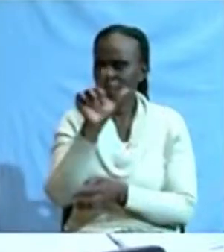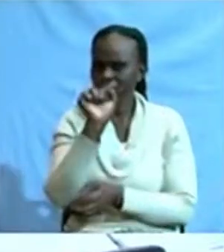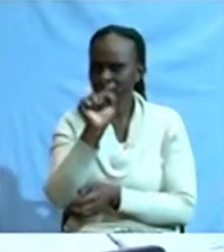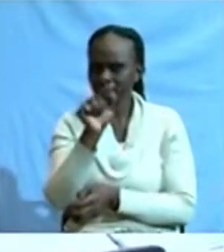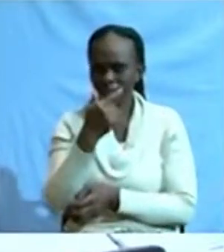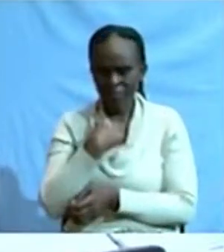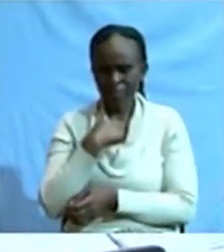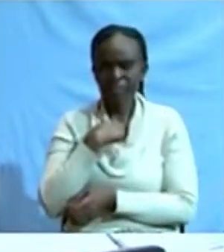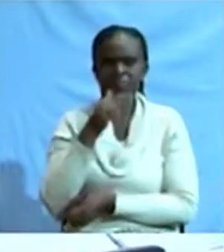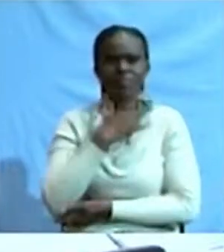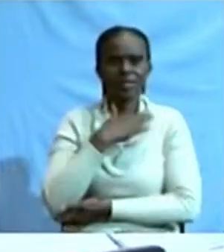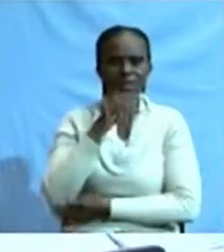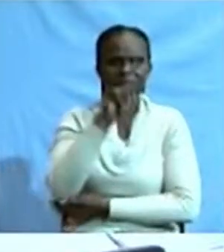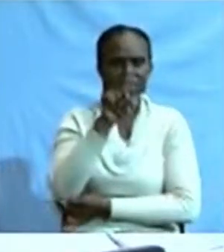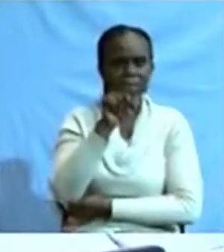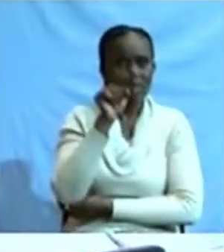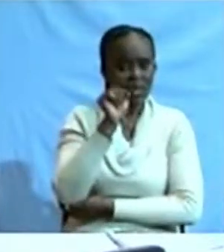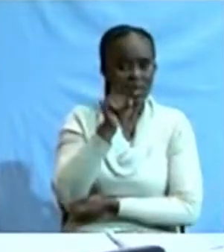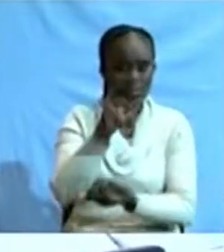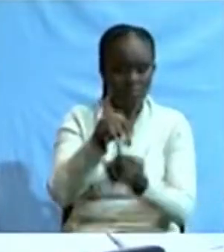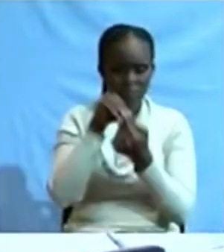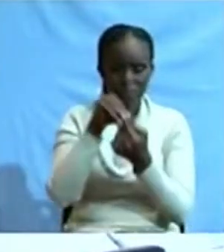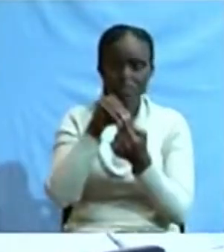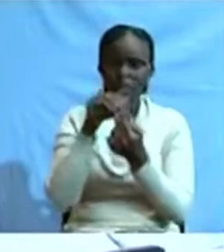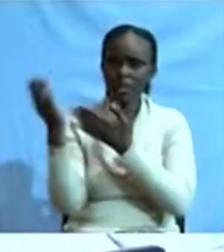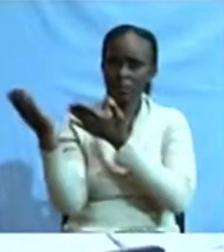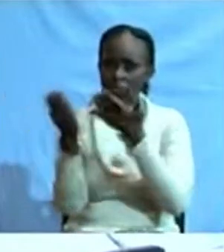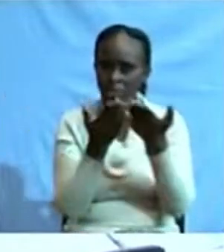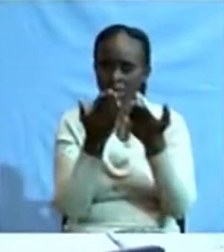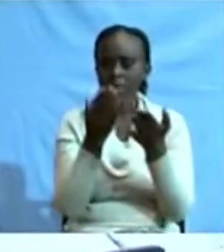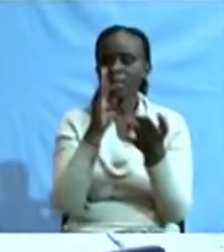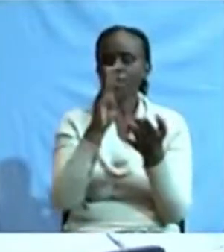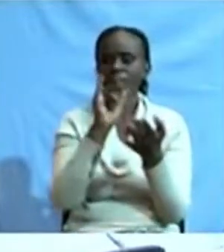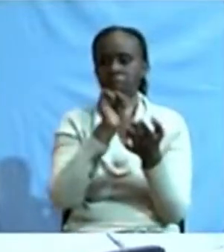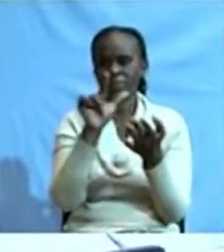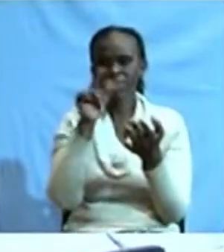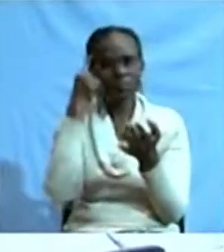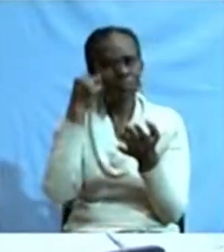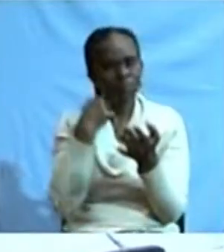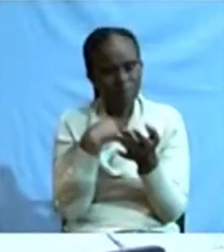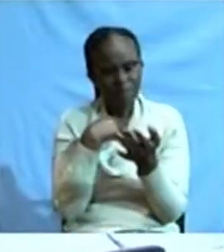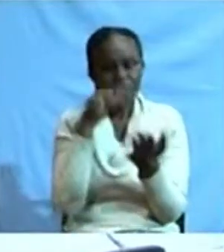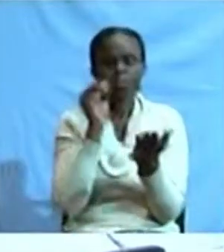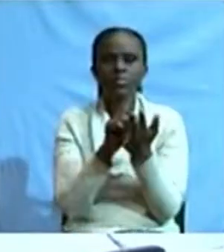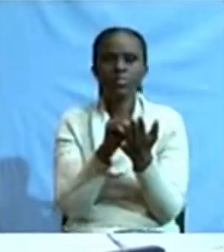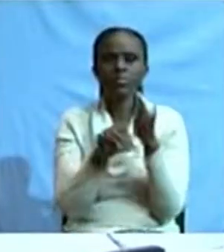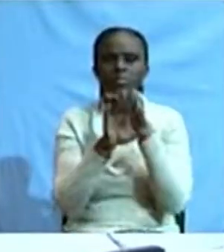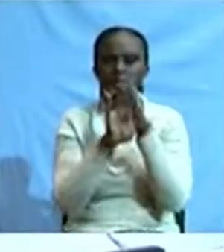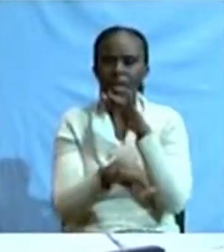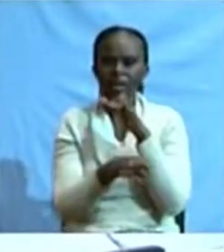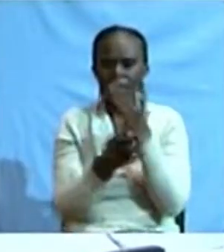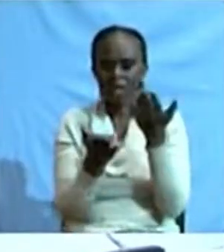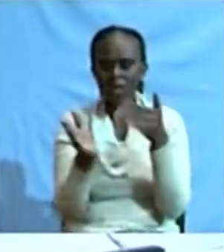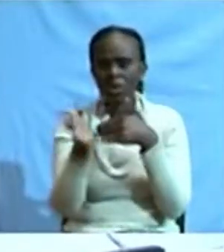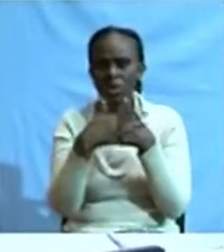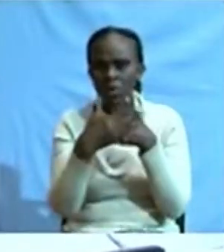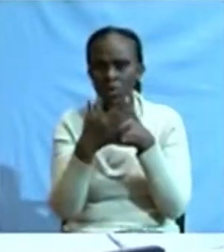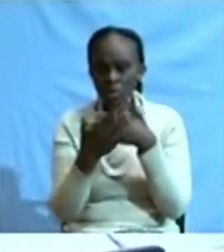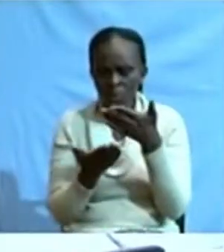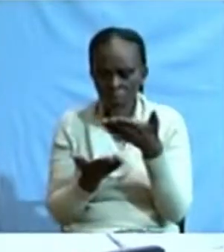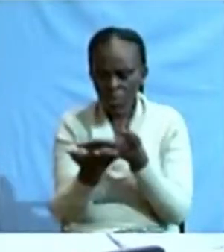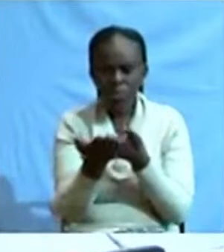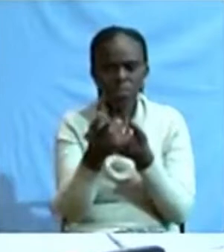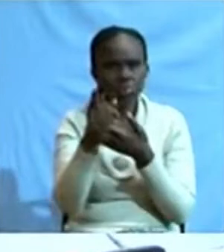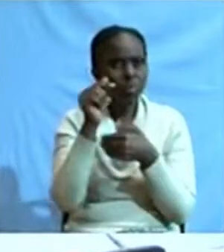That's my question. Because a bill is more specific. You bring a bill to me, you put it. Whether it's under the door, you bring it to my house. Don't you do